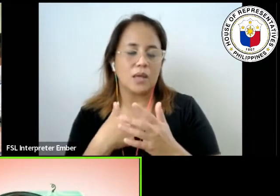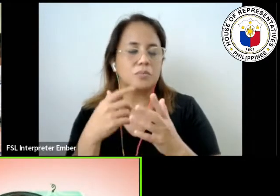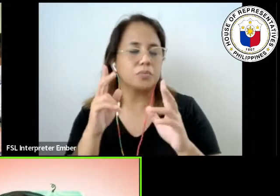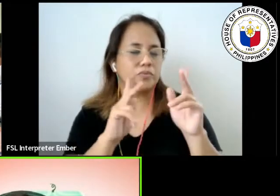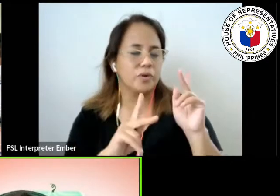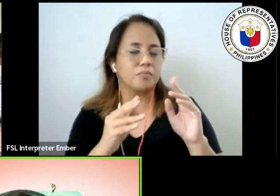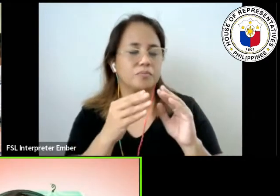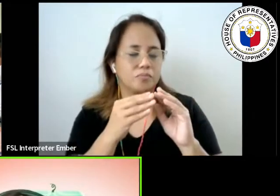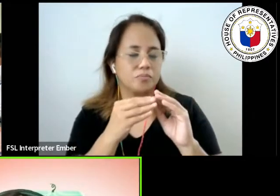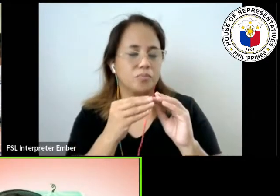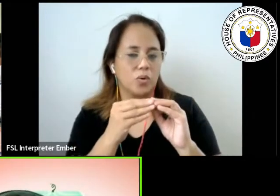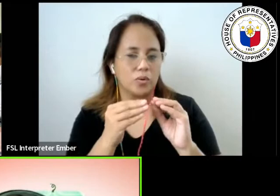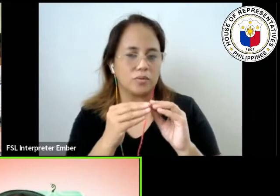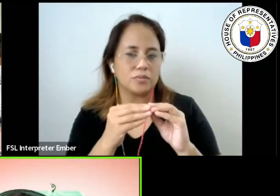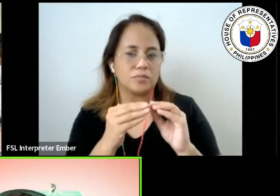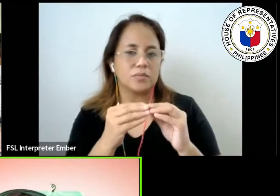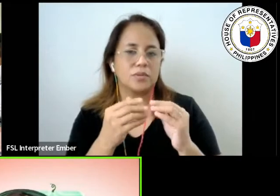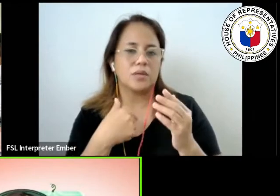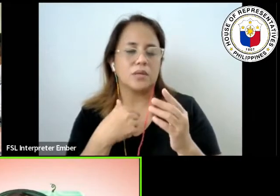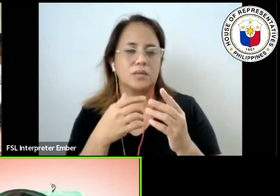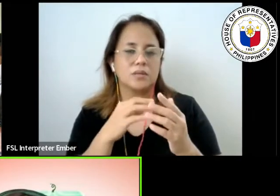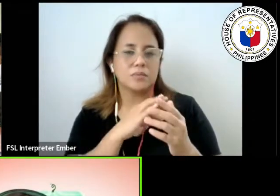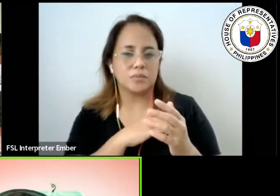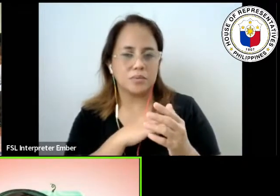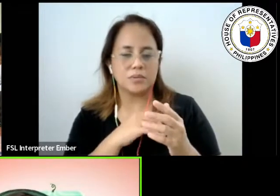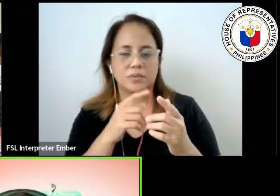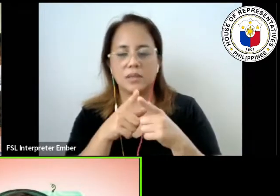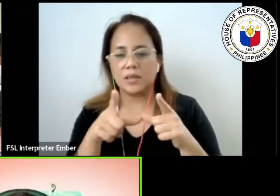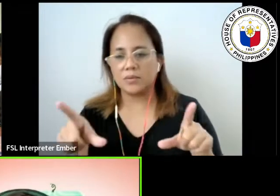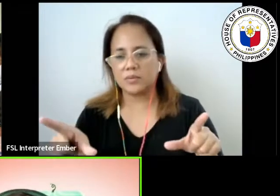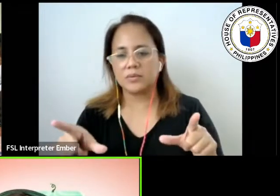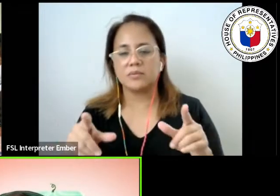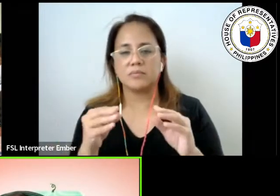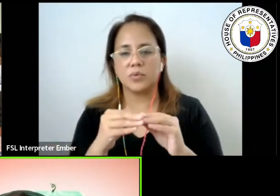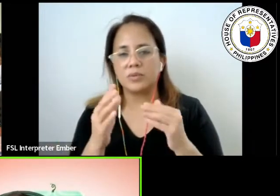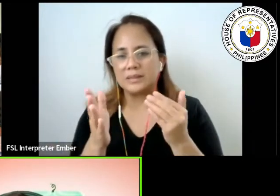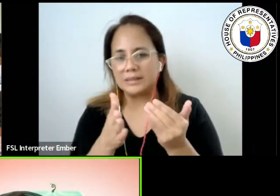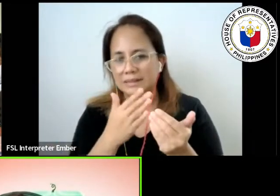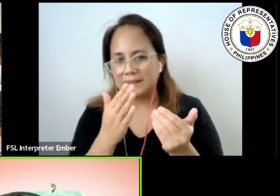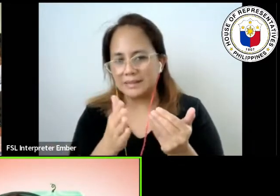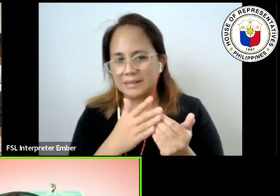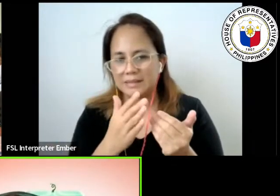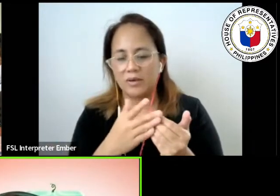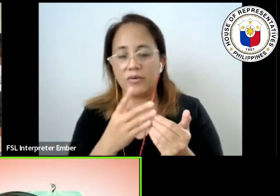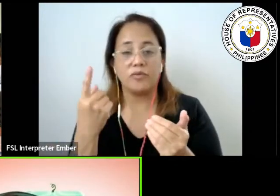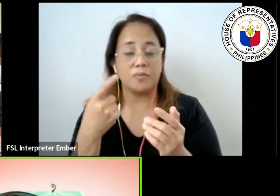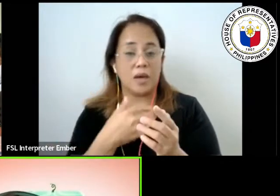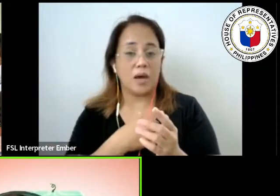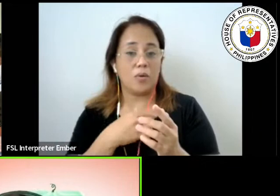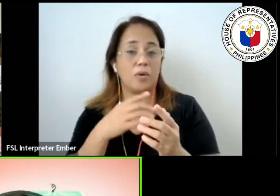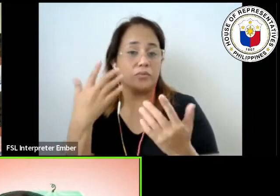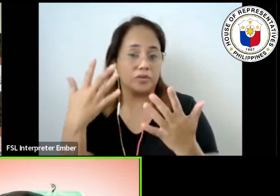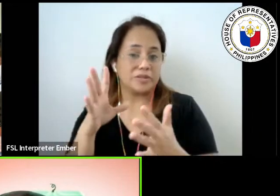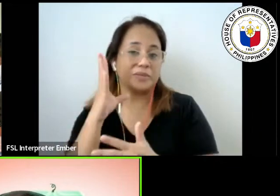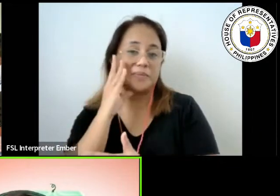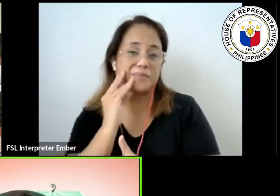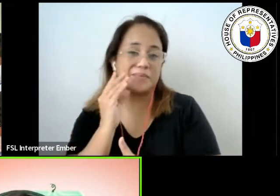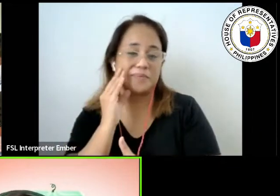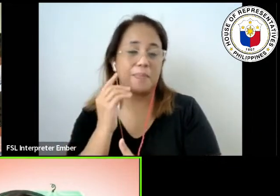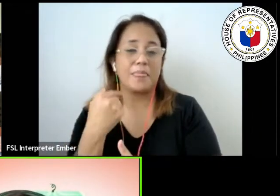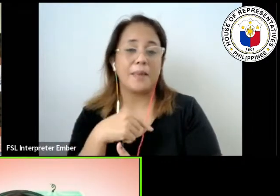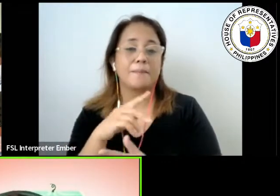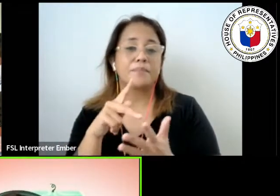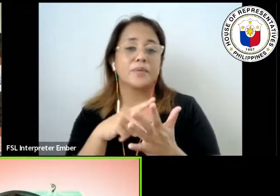better academically, but also gains in additional languages more easily. So from our experience in